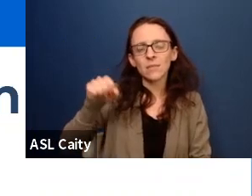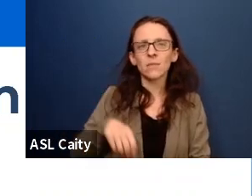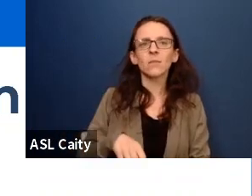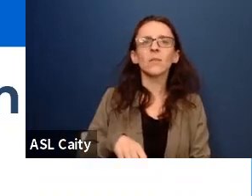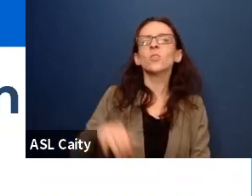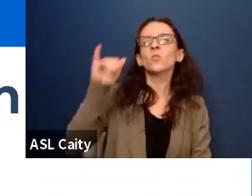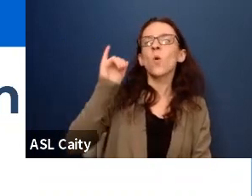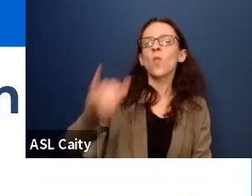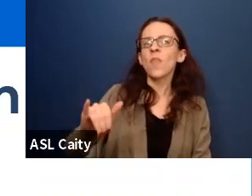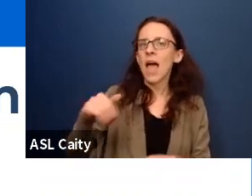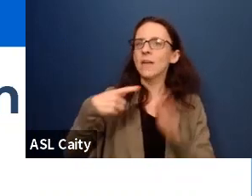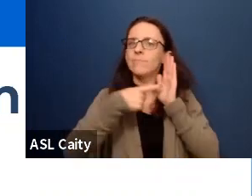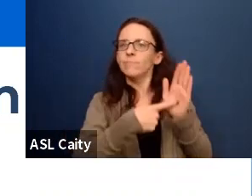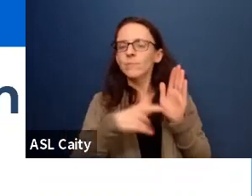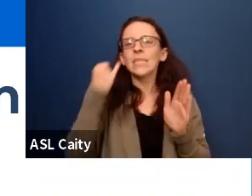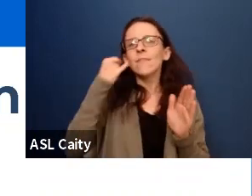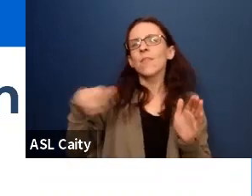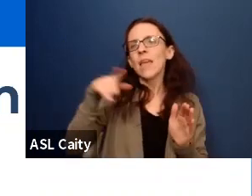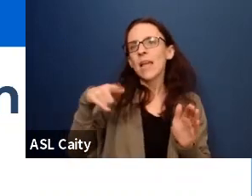indicator. We see